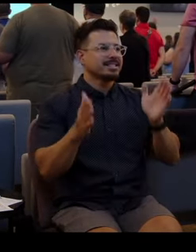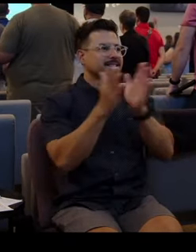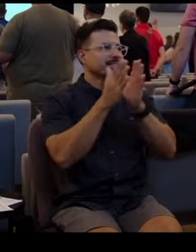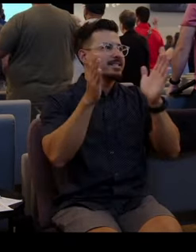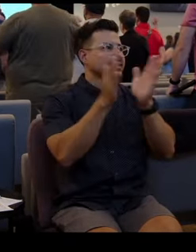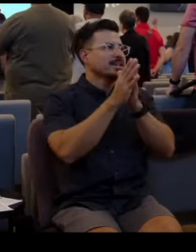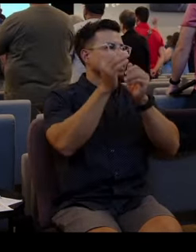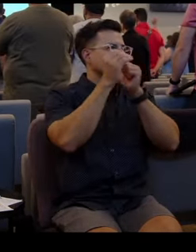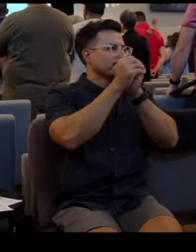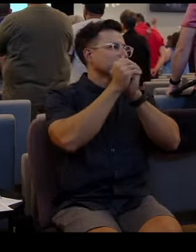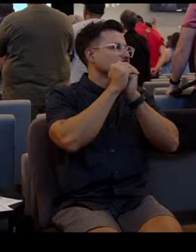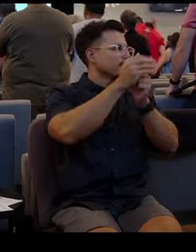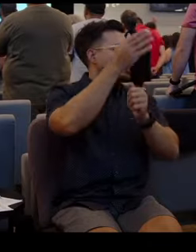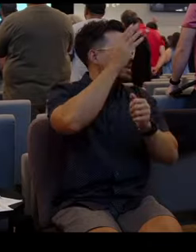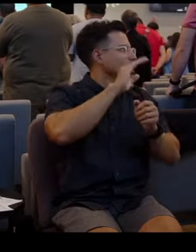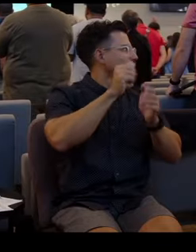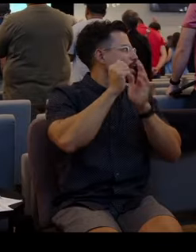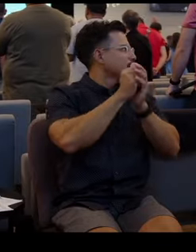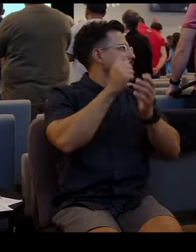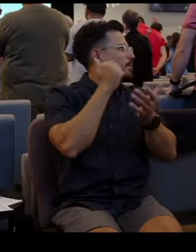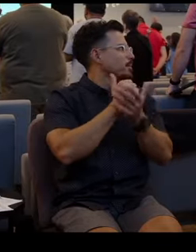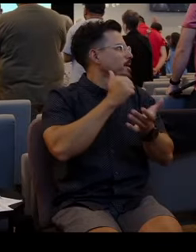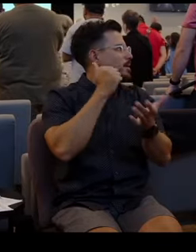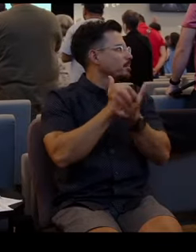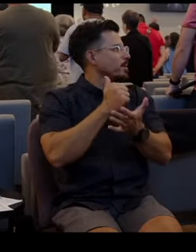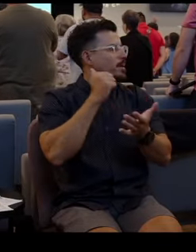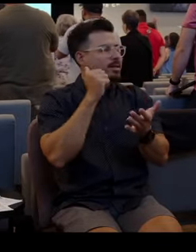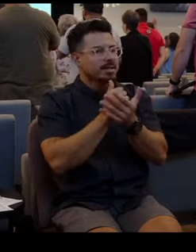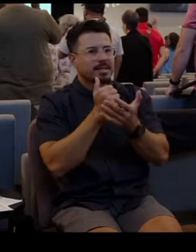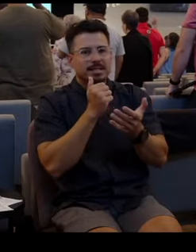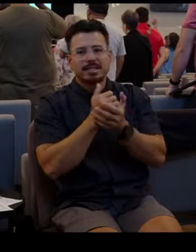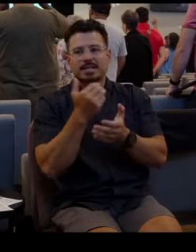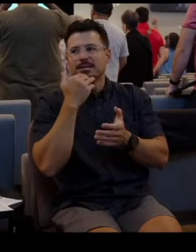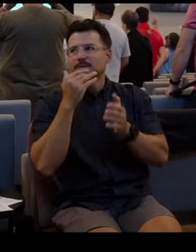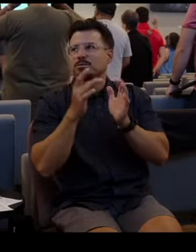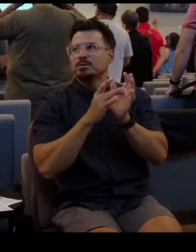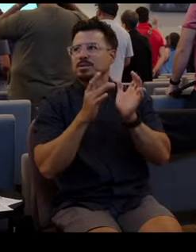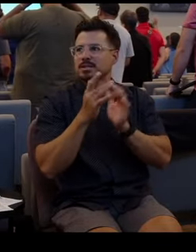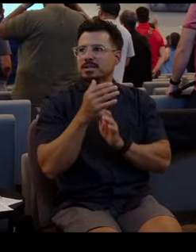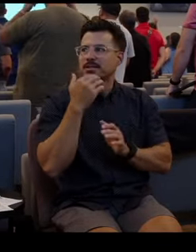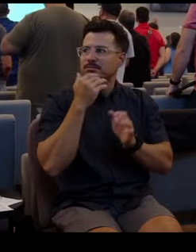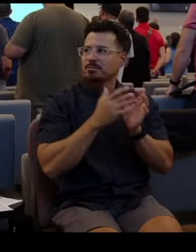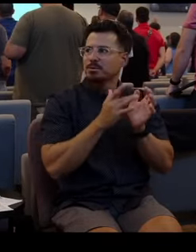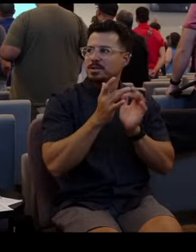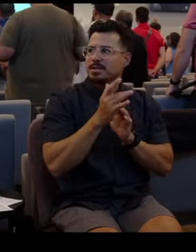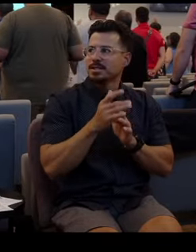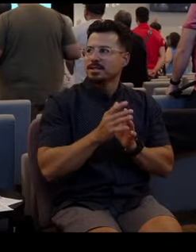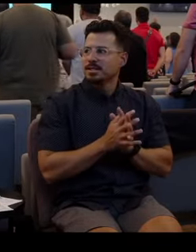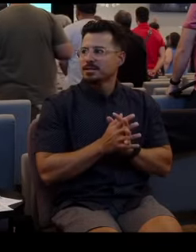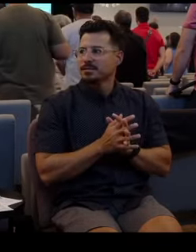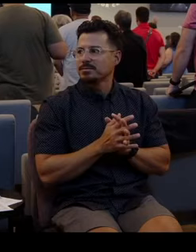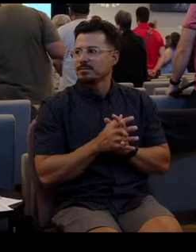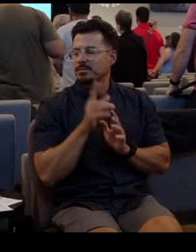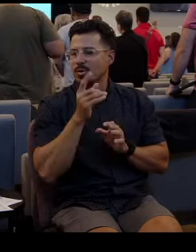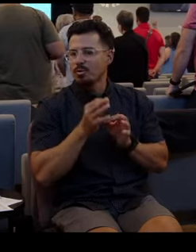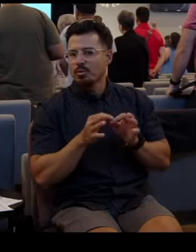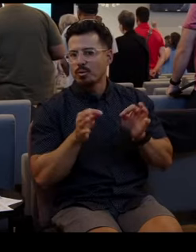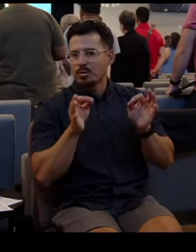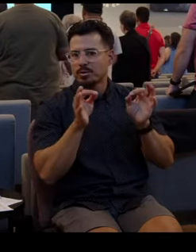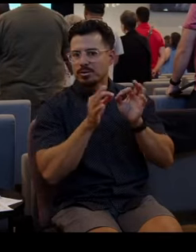Father, we love you, Lord. We exalt you. We worship your name, oh, God. Hallelujah.